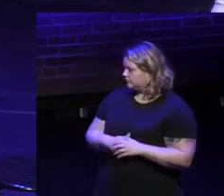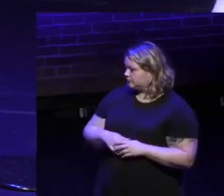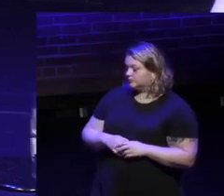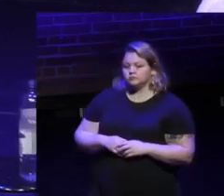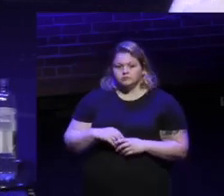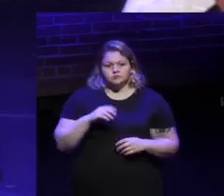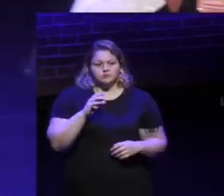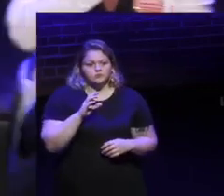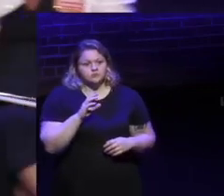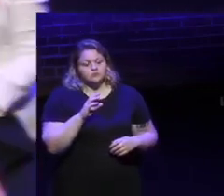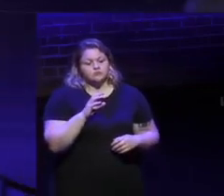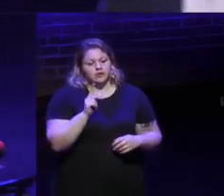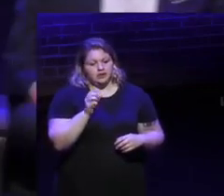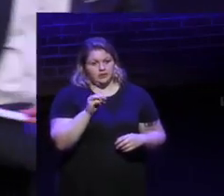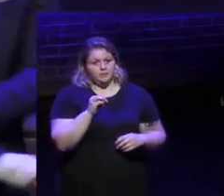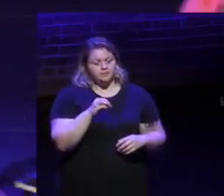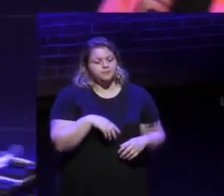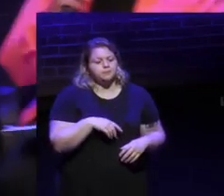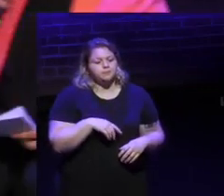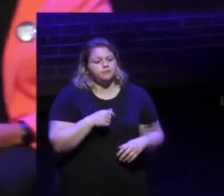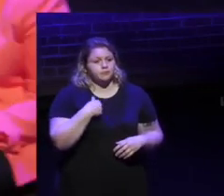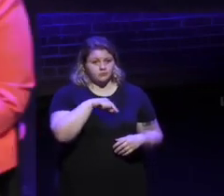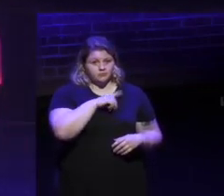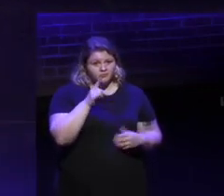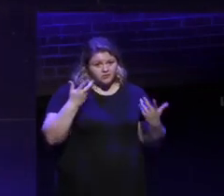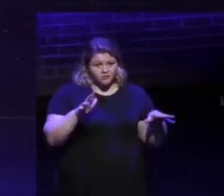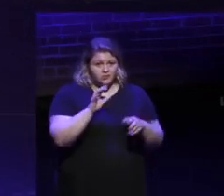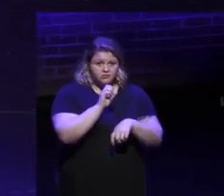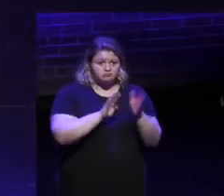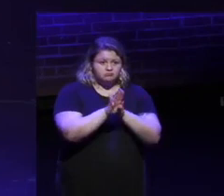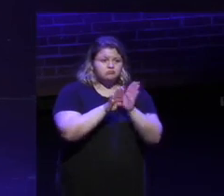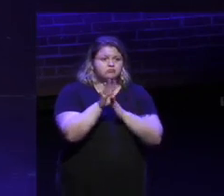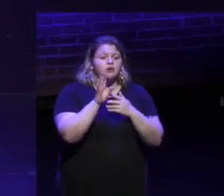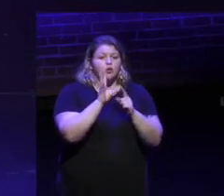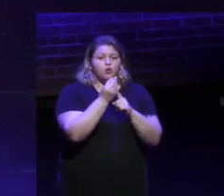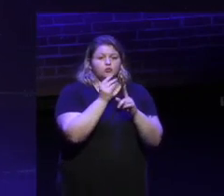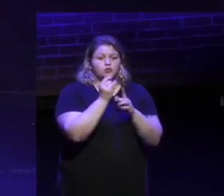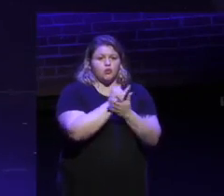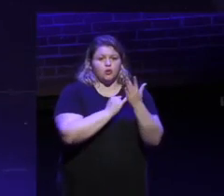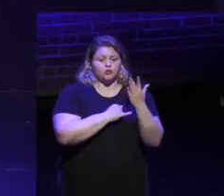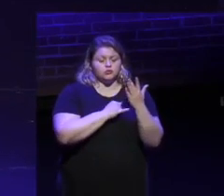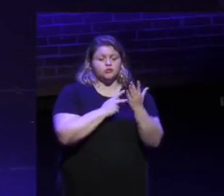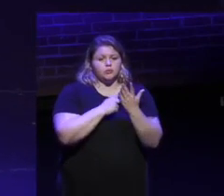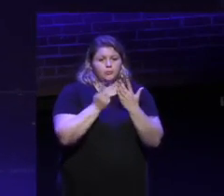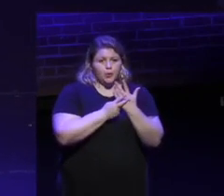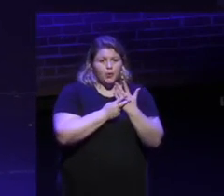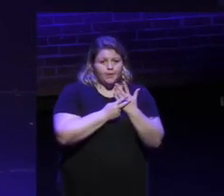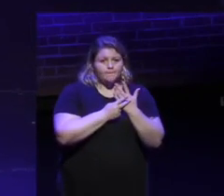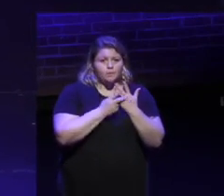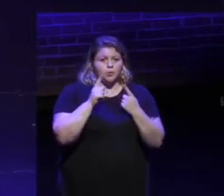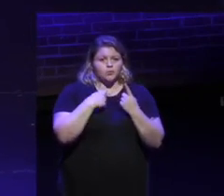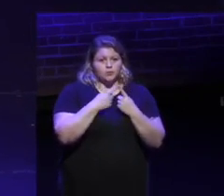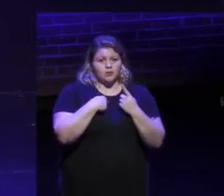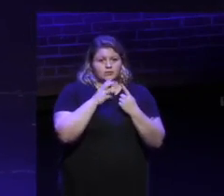I'm happy to start. We actually have worked on a cultural arts platform as Lieutenant Governor that I would hope to work on as if I'm fortunate to get enough